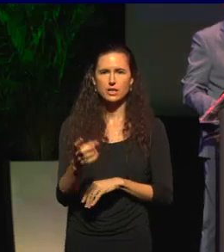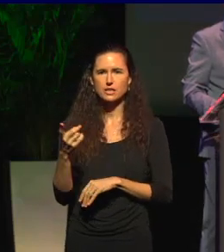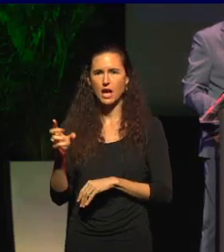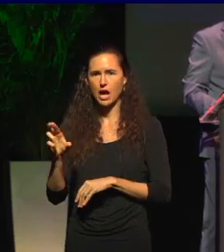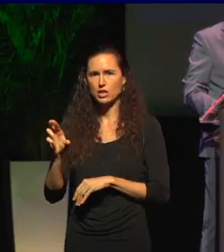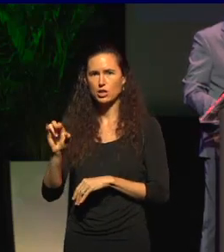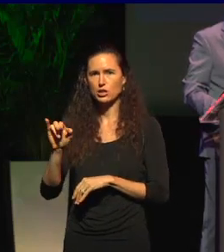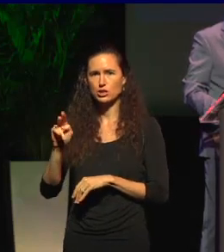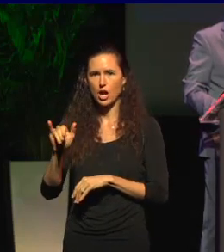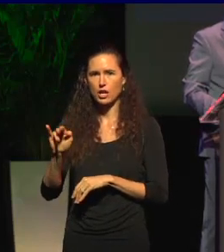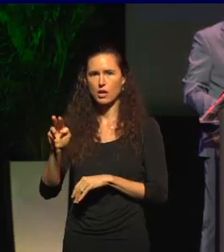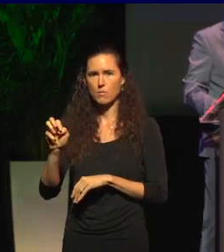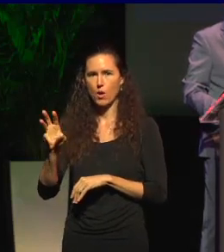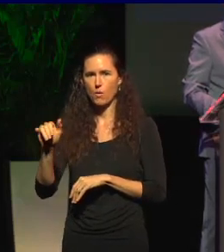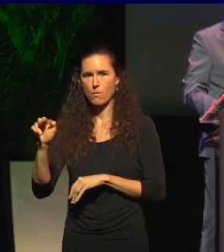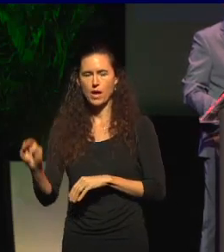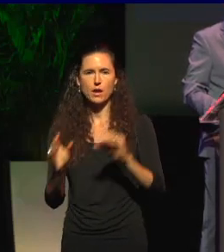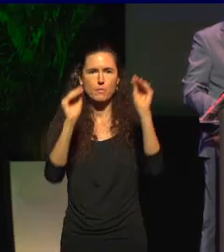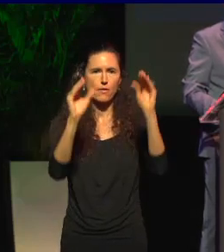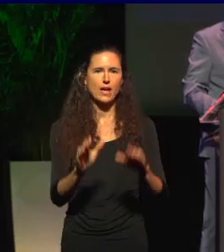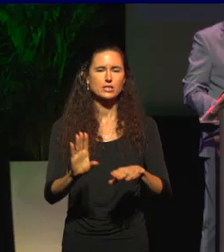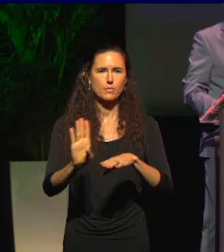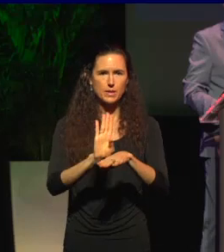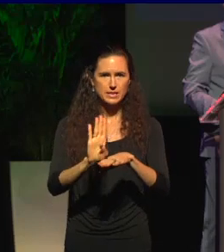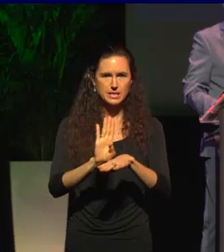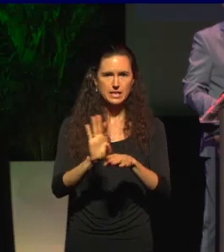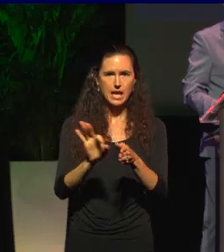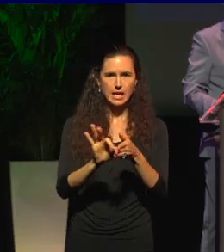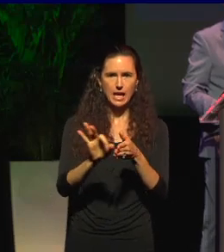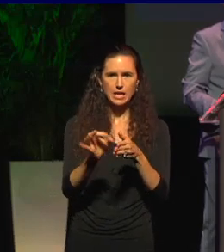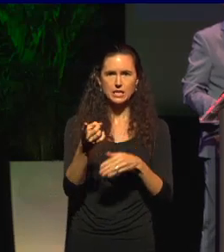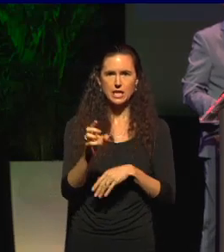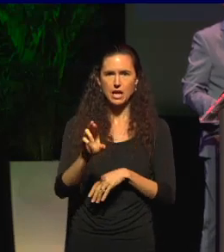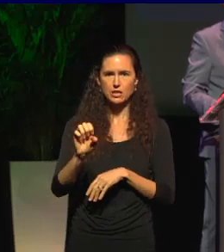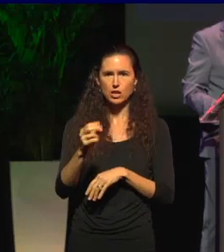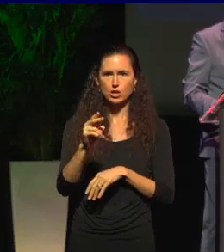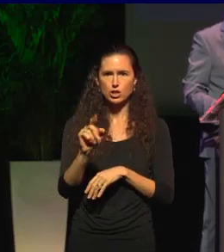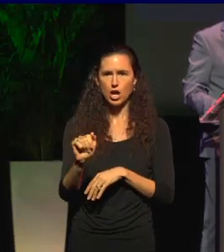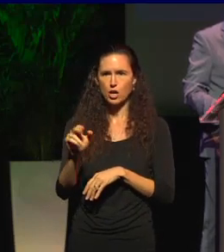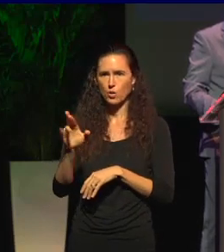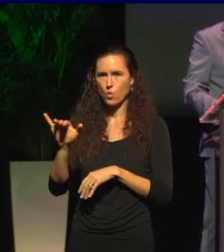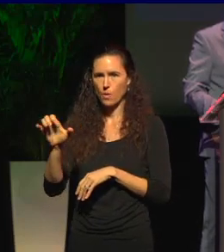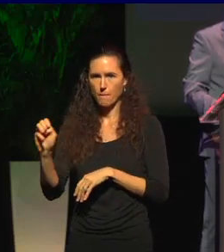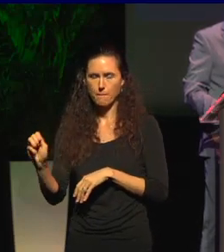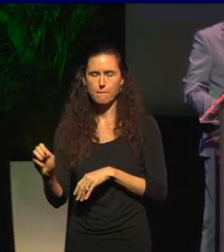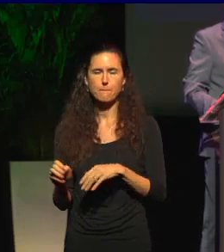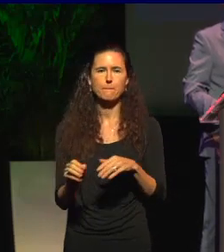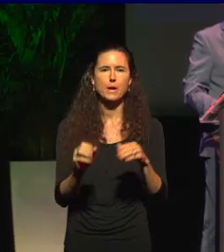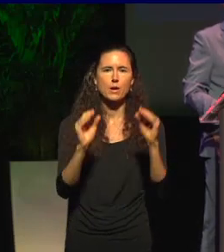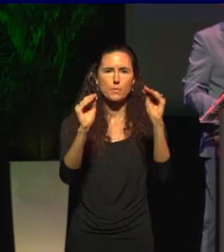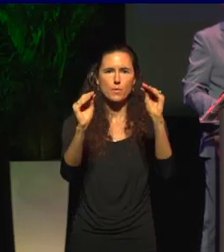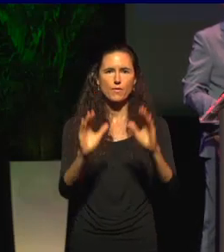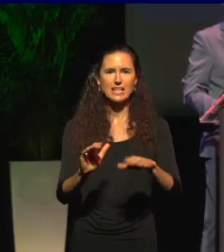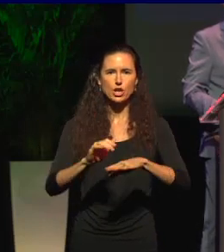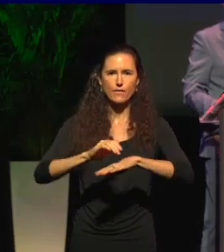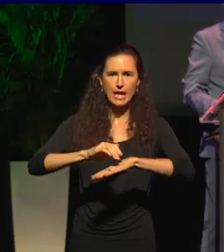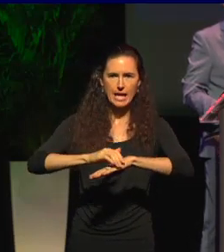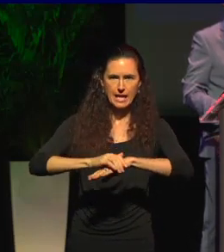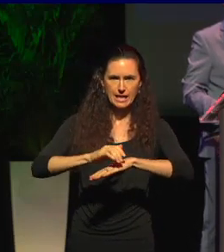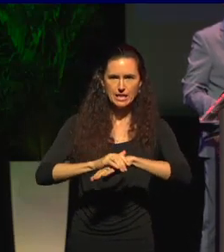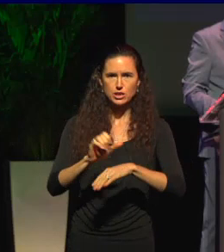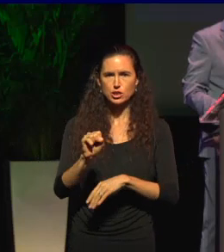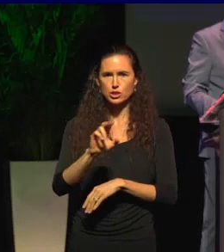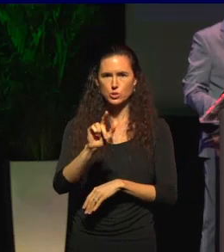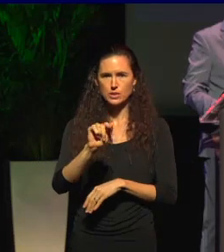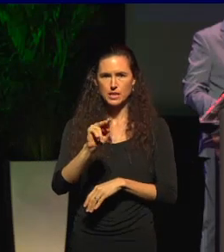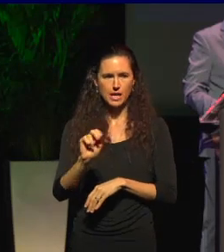Bowman. Professor of Business and Accounting, Dr. Shauna Corum. Professor of English, Suzanne